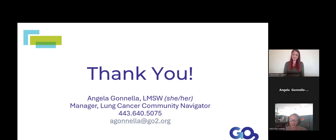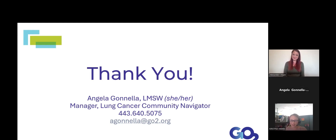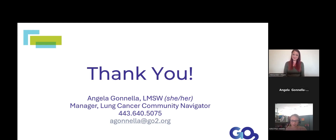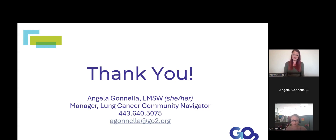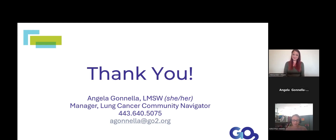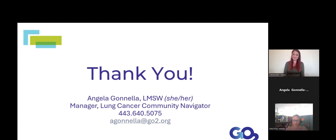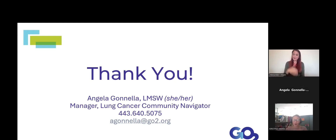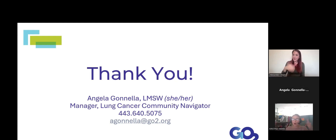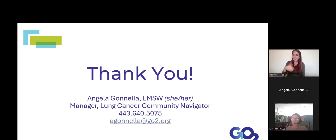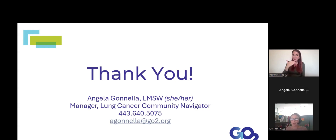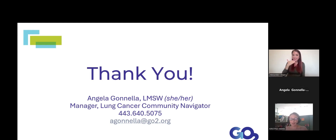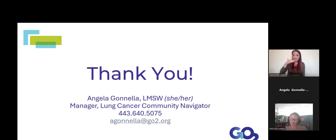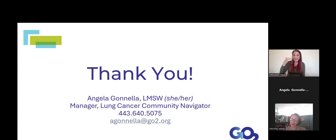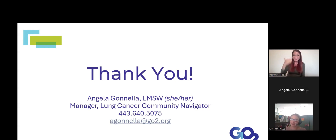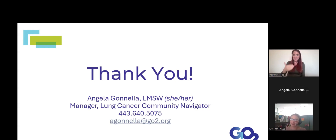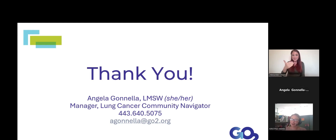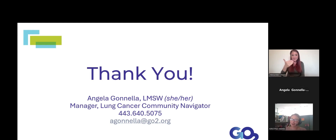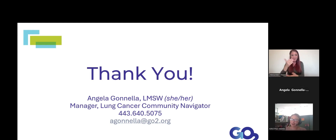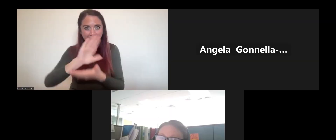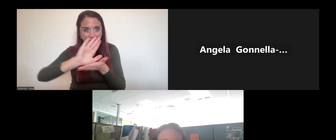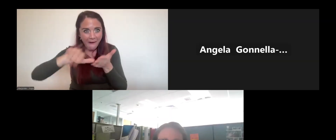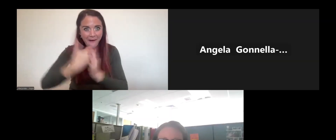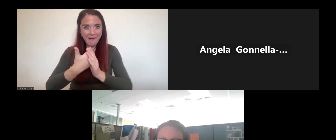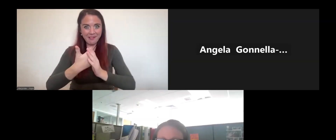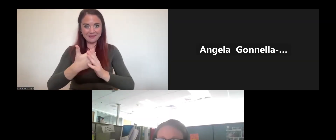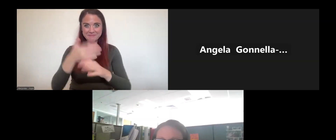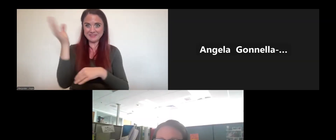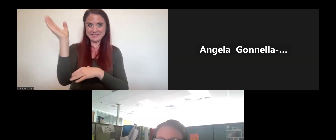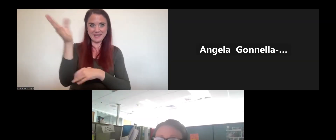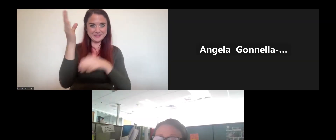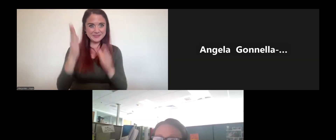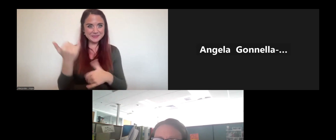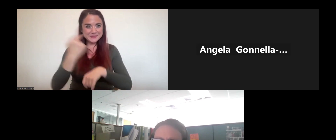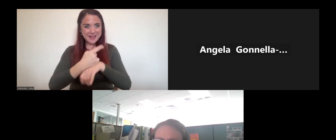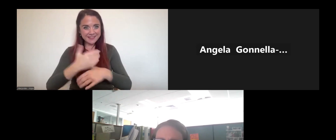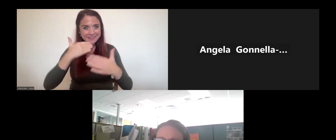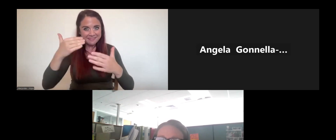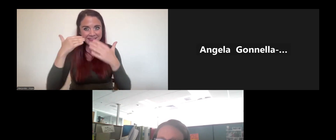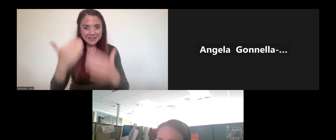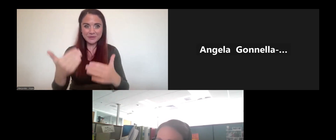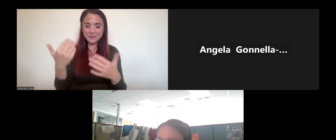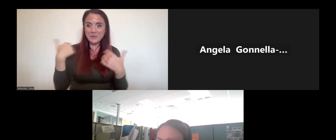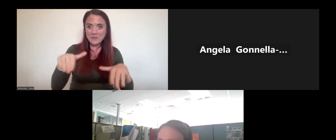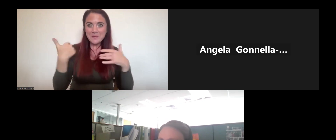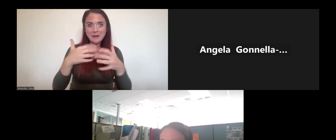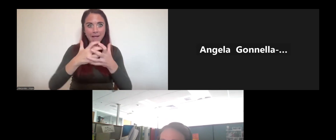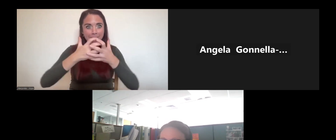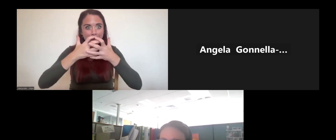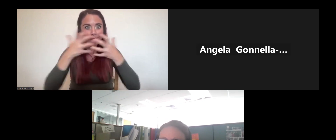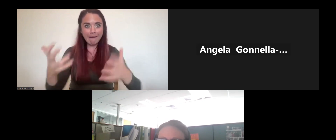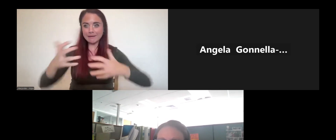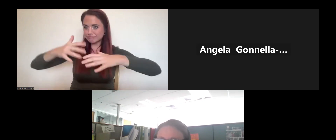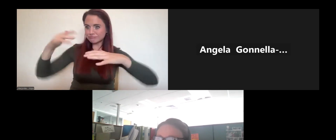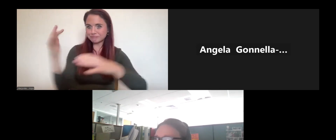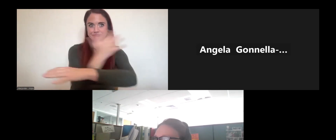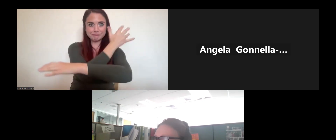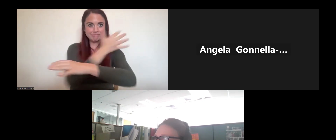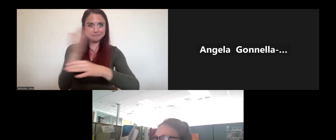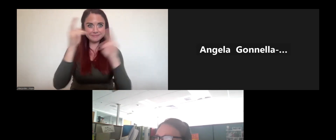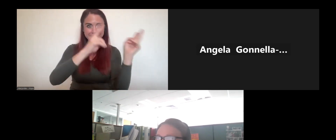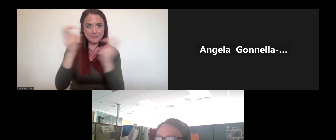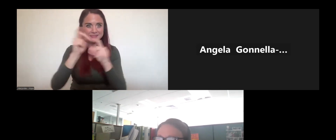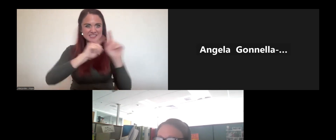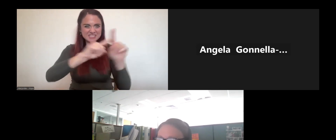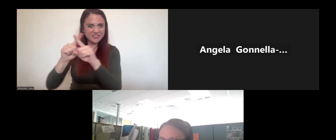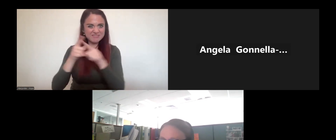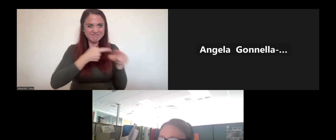Well, thank you to all of our presenters today. We covered quite the gamut of different aspects in